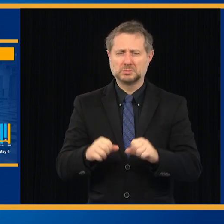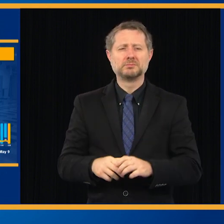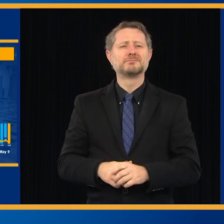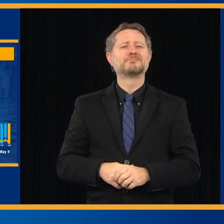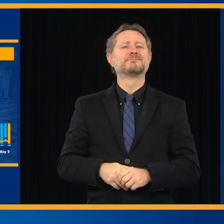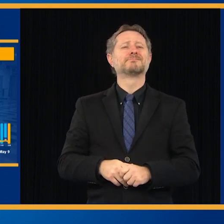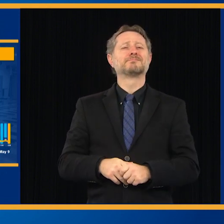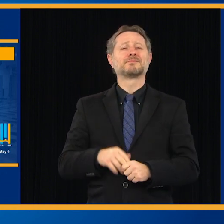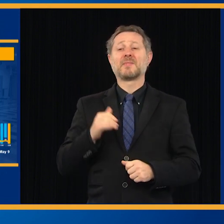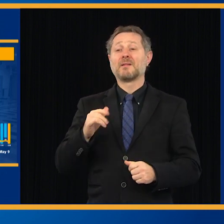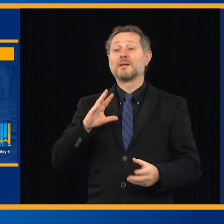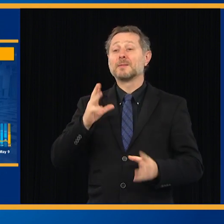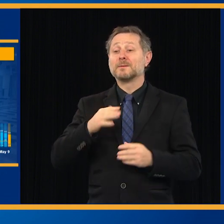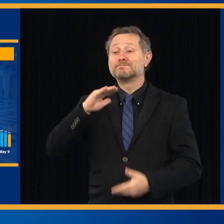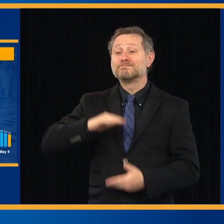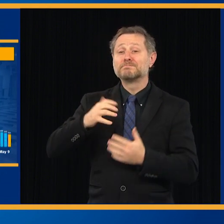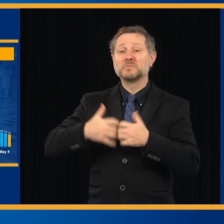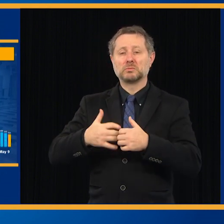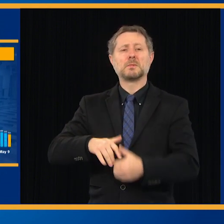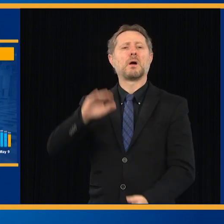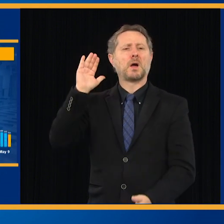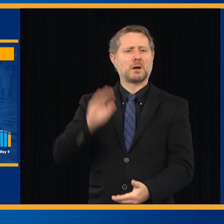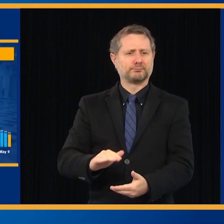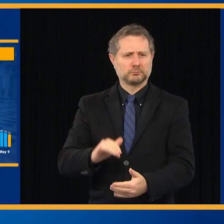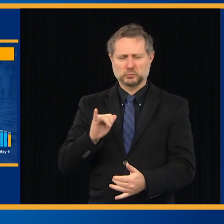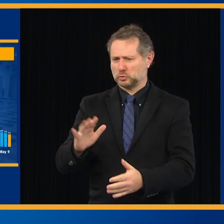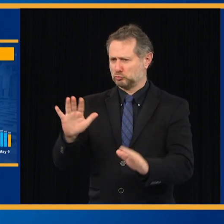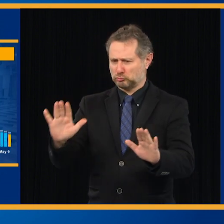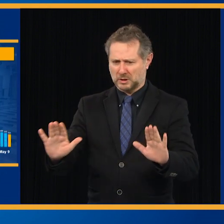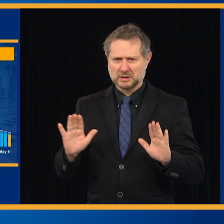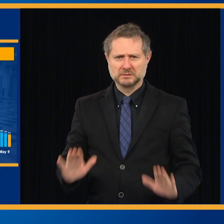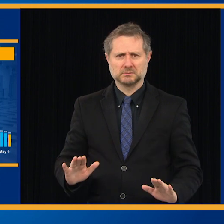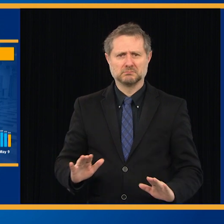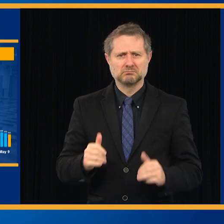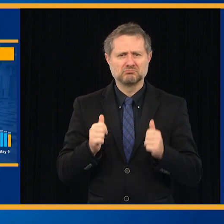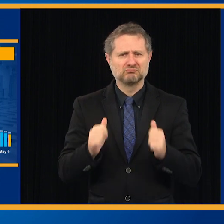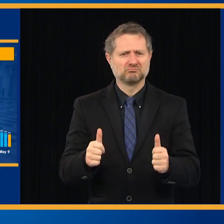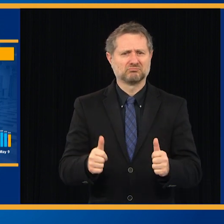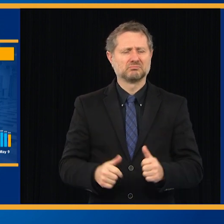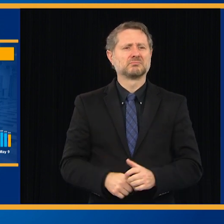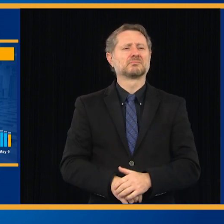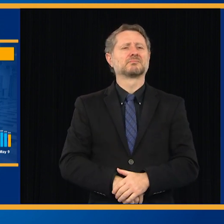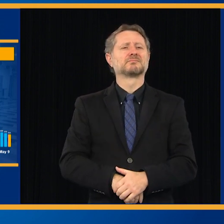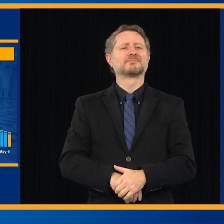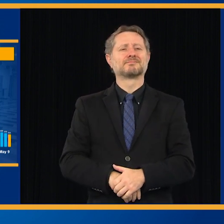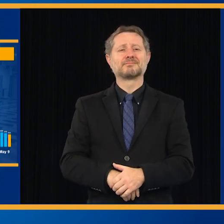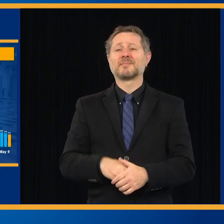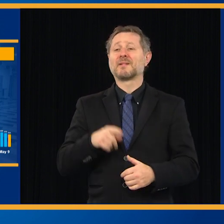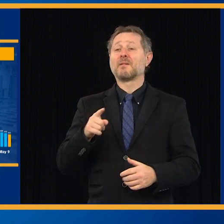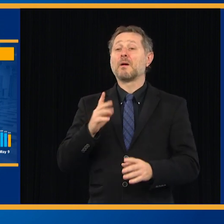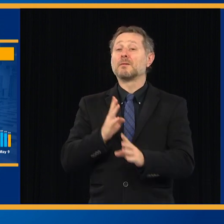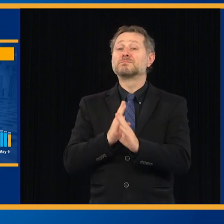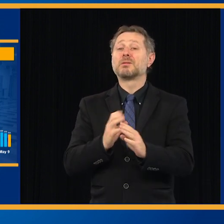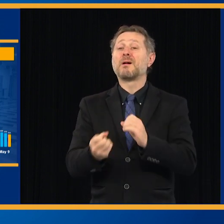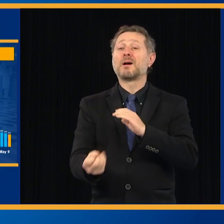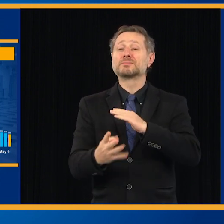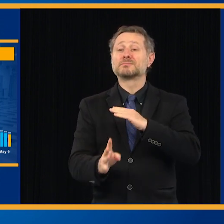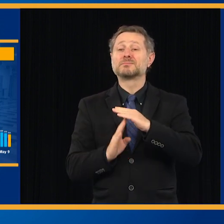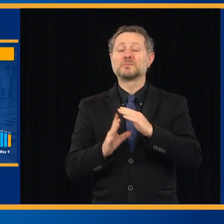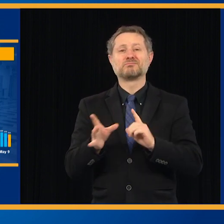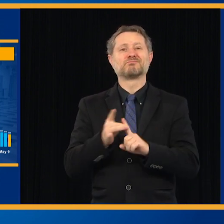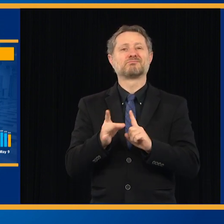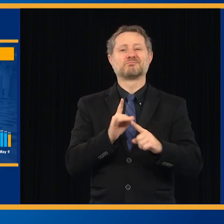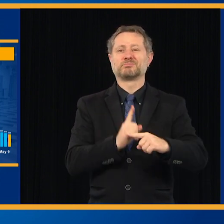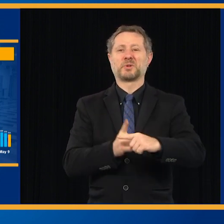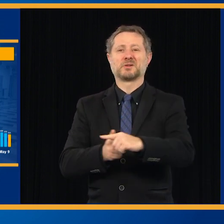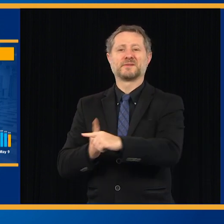of intubations down, that's great news. The new COVID cases, which is a different